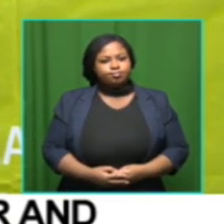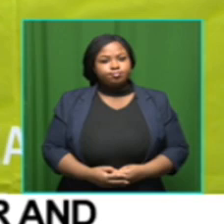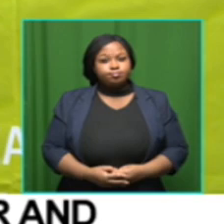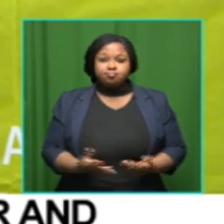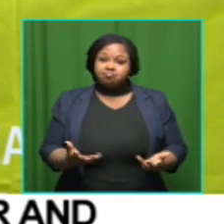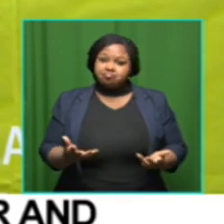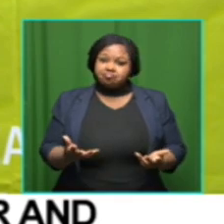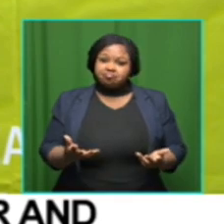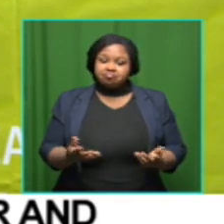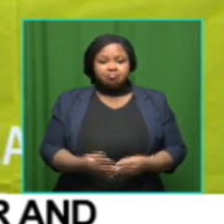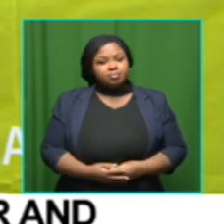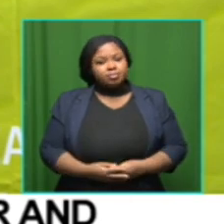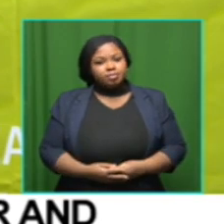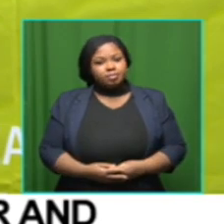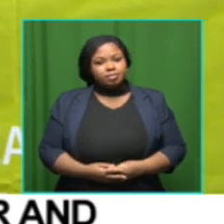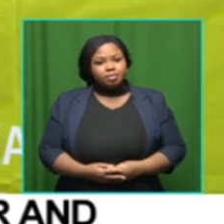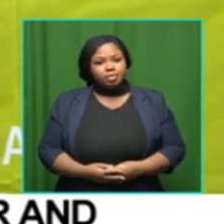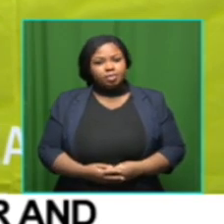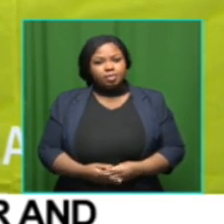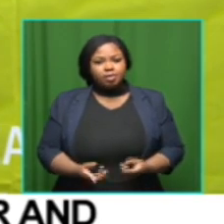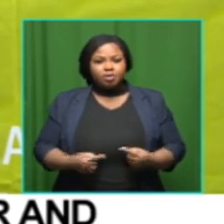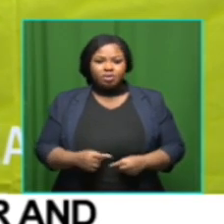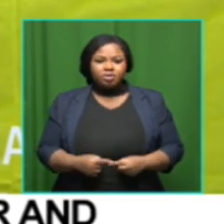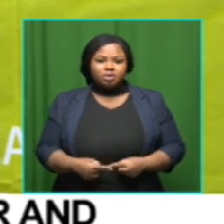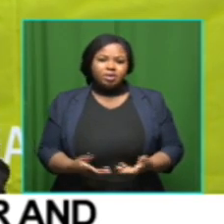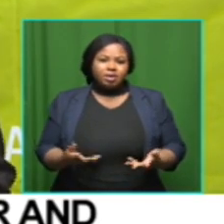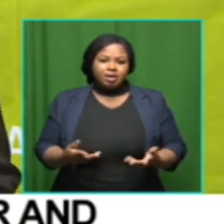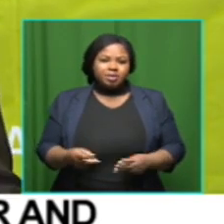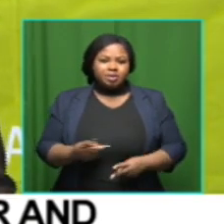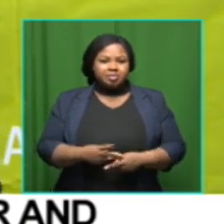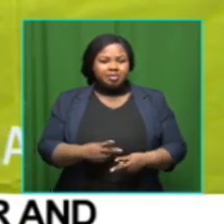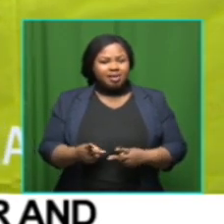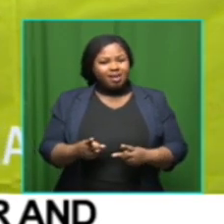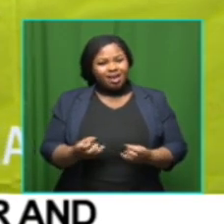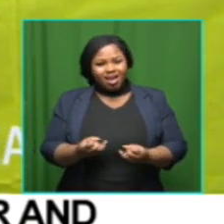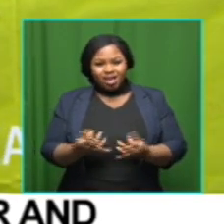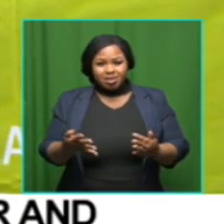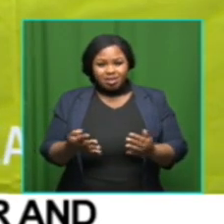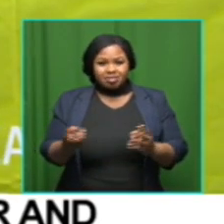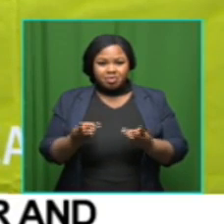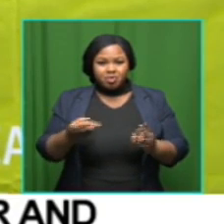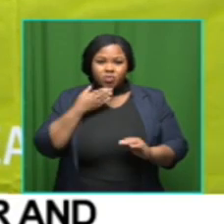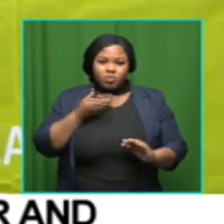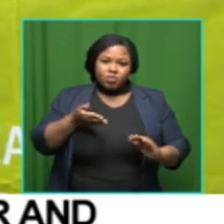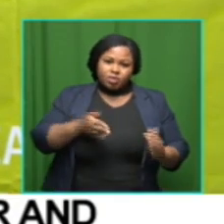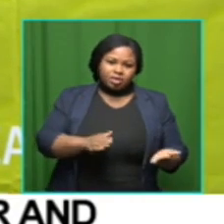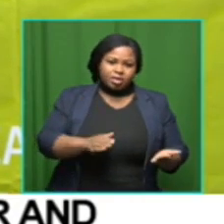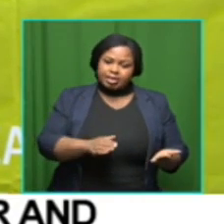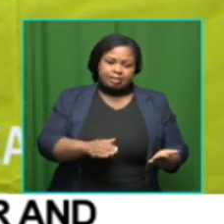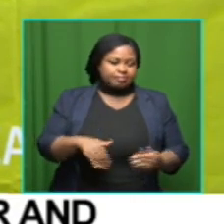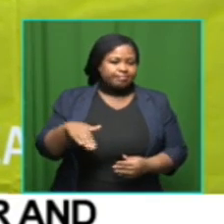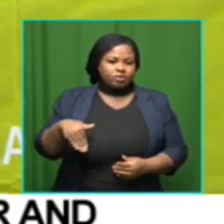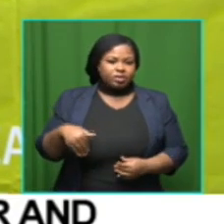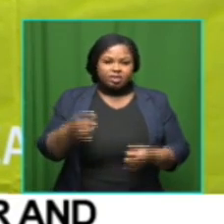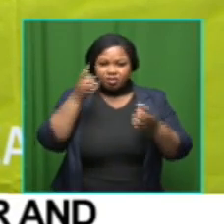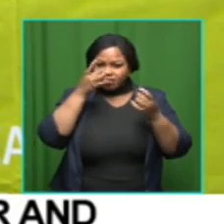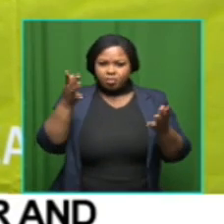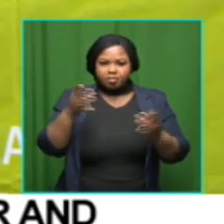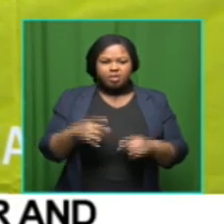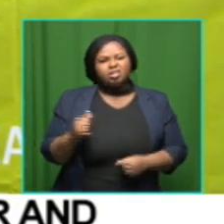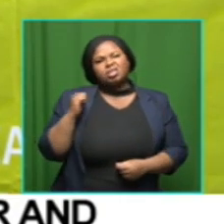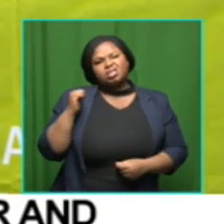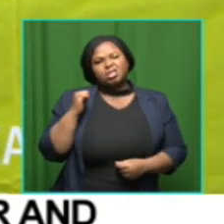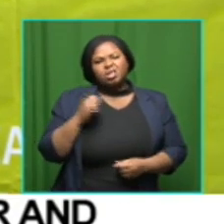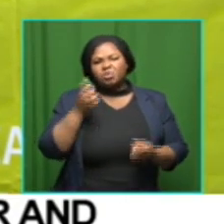Well, we didn't prepare details to be able to brief you on the deaths as we speak. We did indicate yesterday the numbers.